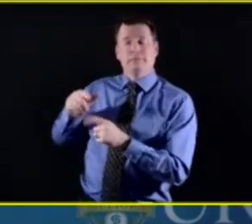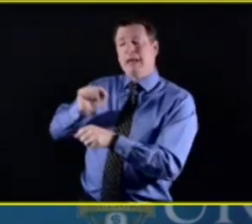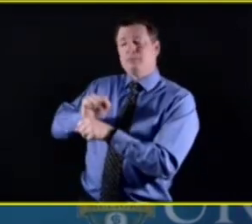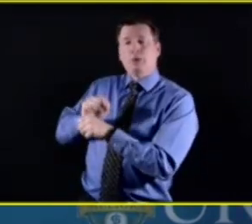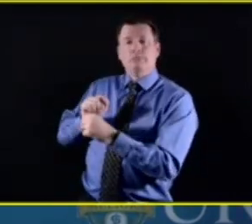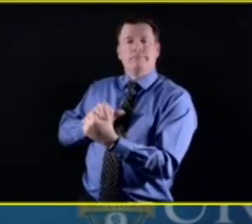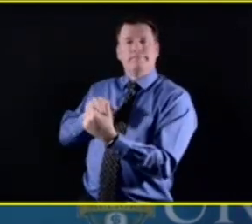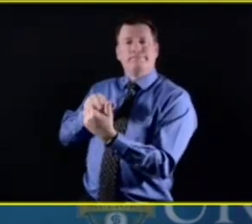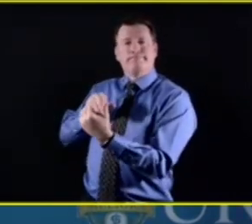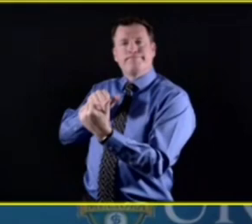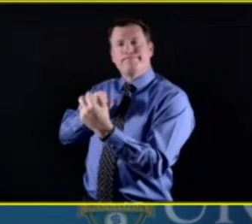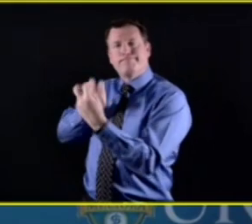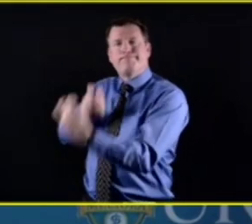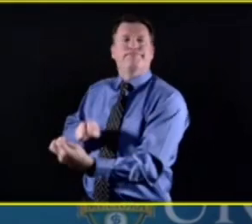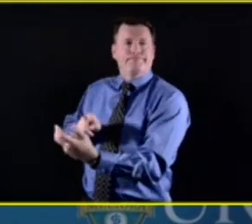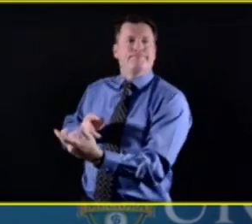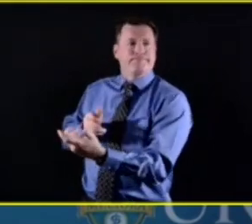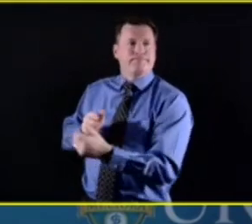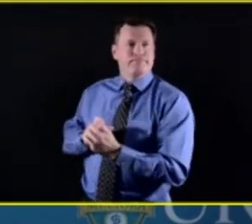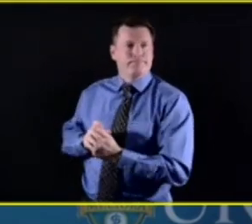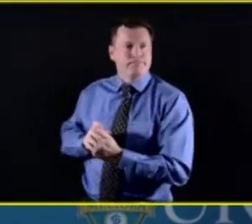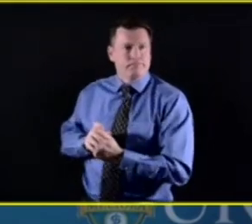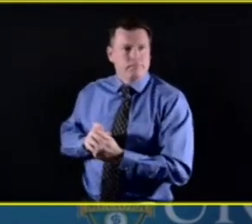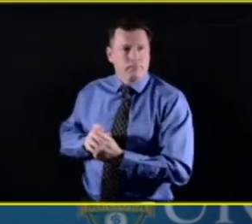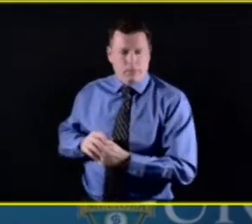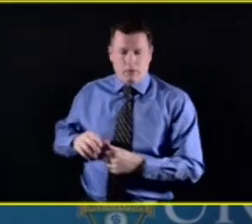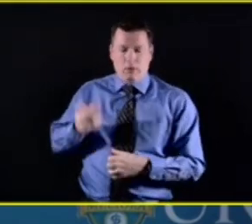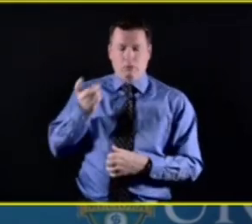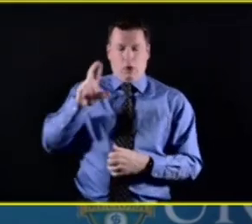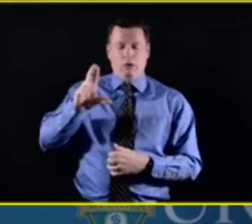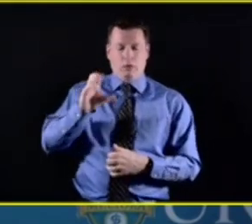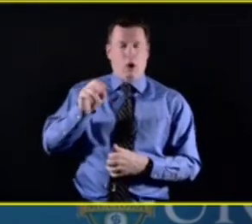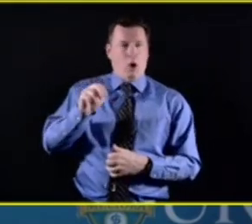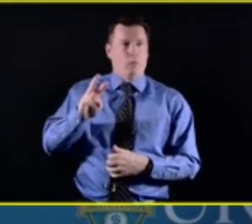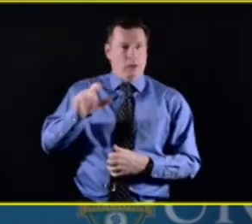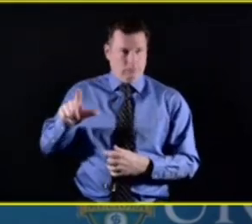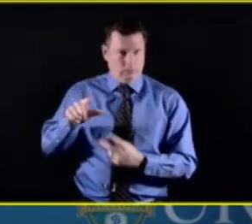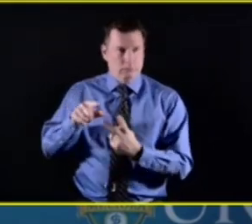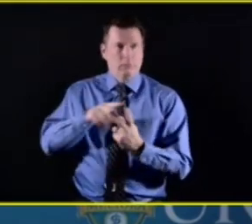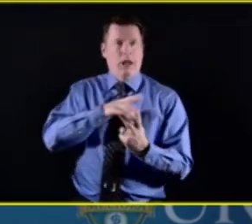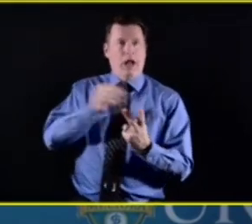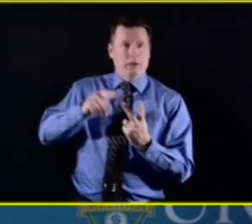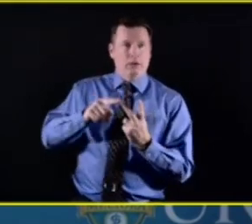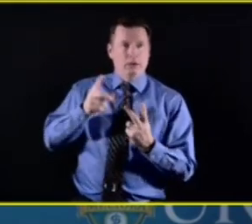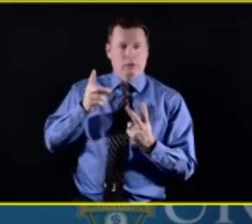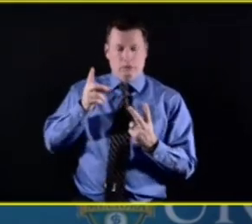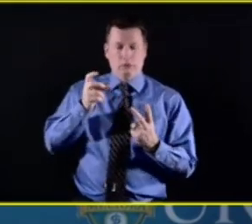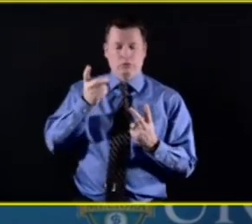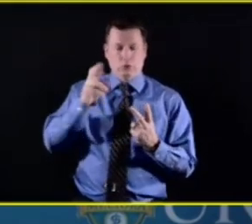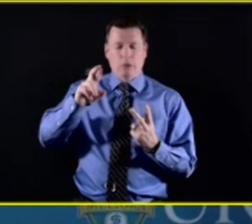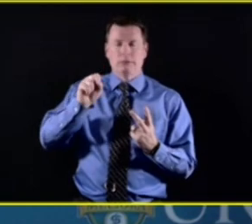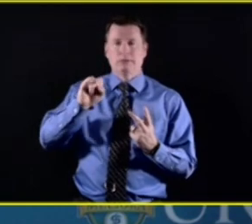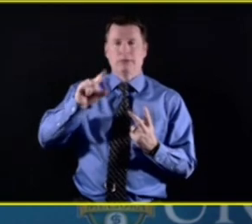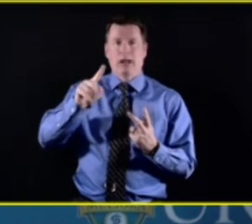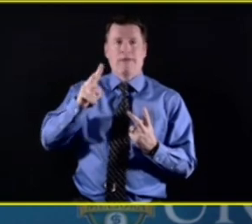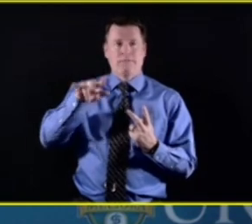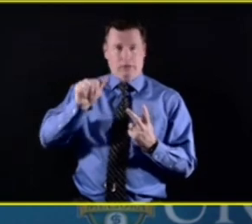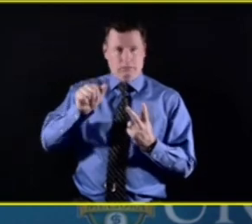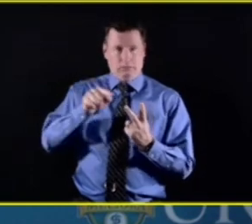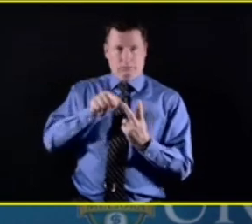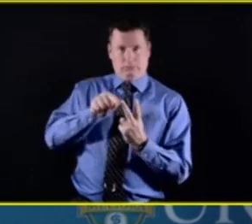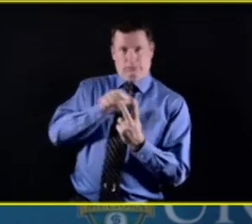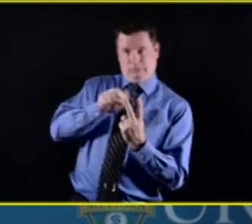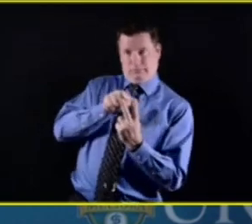but perhaps Dr. Silva or Dr. Conwell, if you want to just talk about the stress that frontline workers do go through. Tyler, we'll get